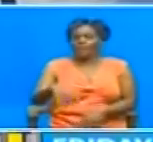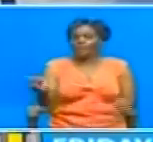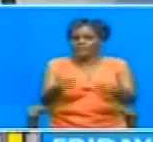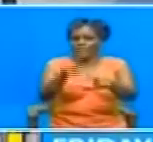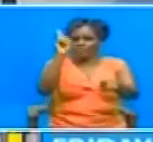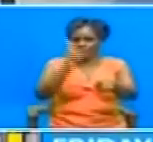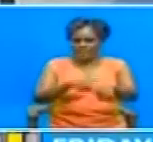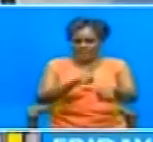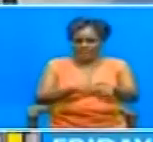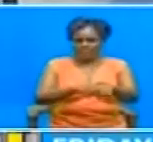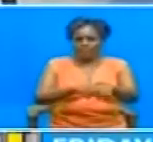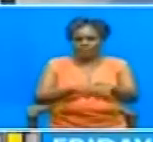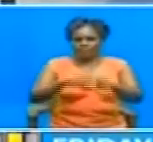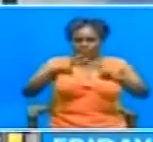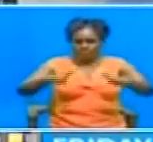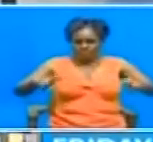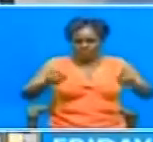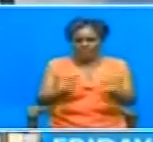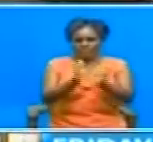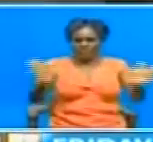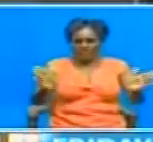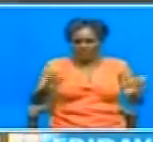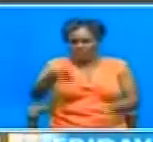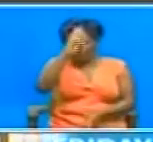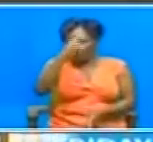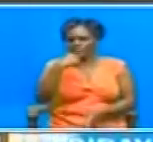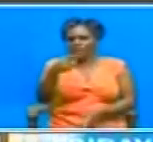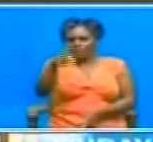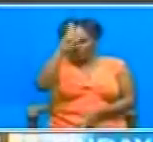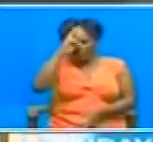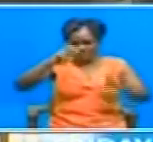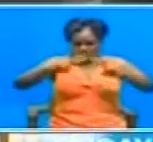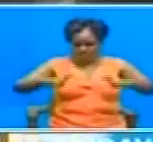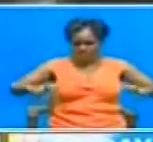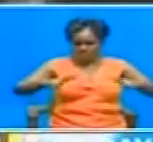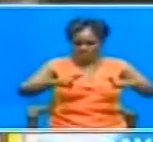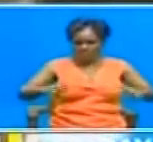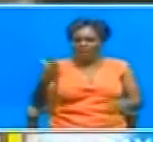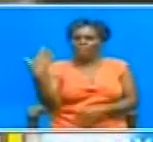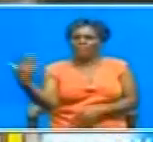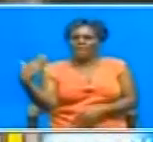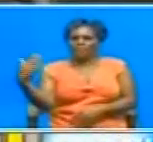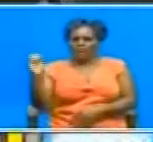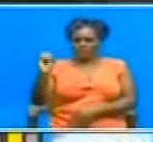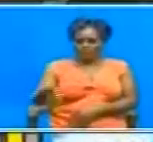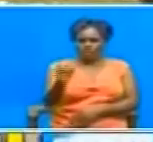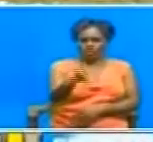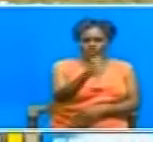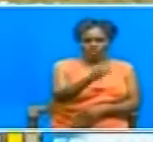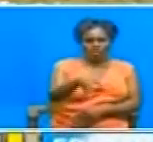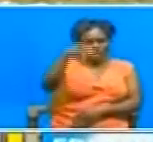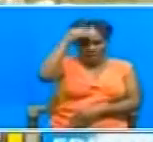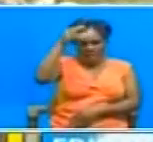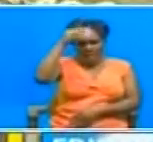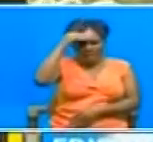Meanwhile, the Inspector General of the National Police Service, Joseph Boynet, says police are investigating sources of leaflets which have been dropped in learning institutions in